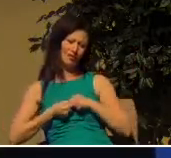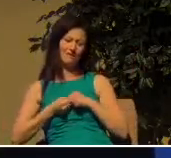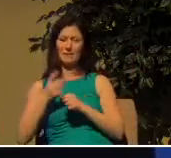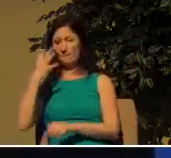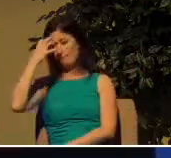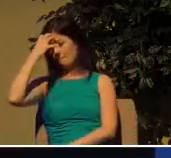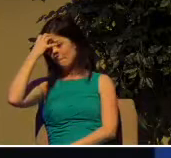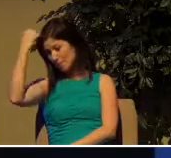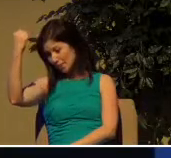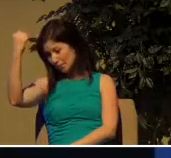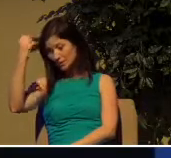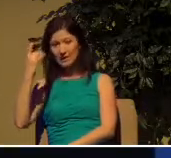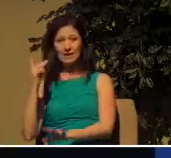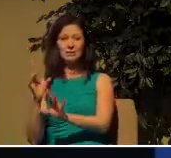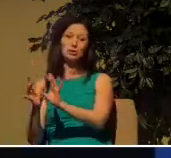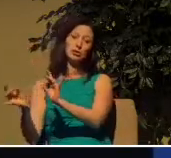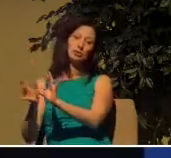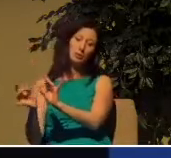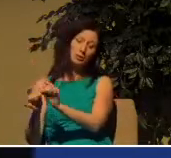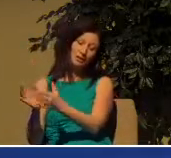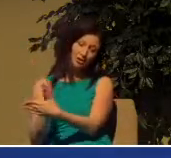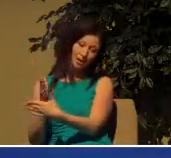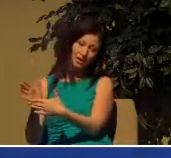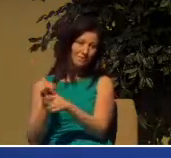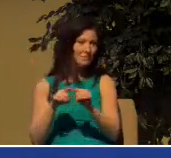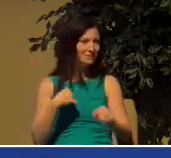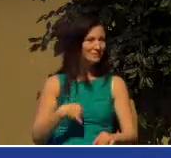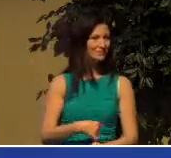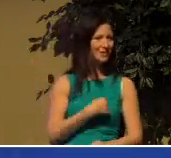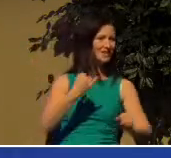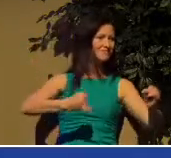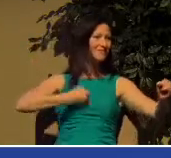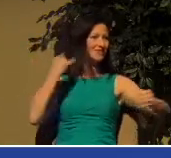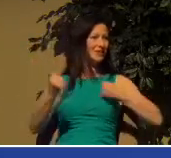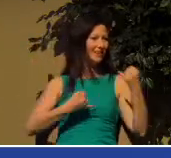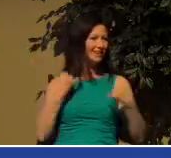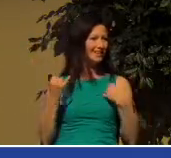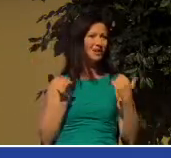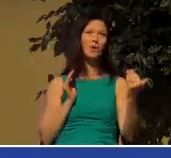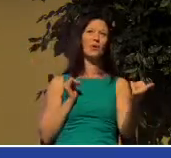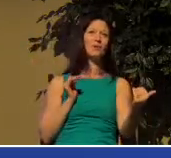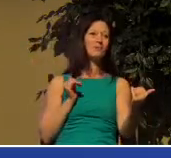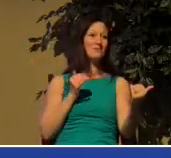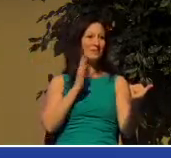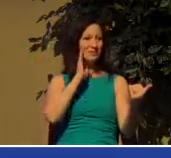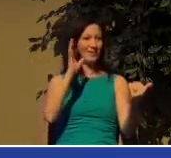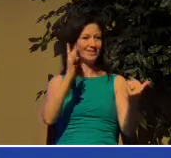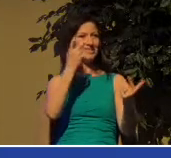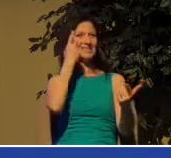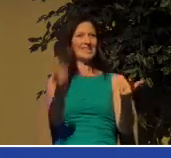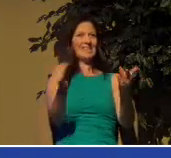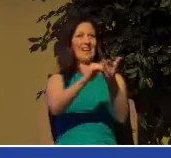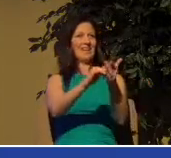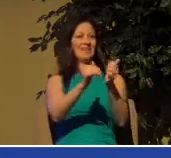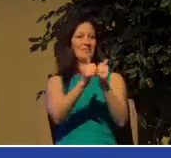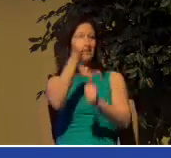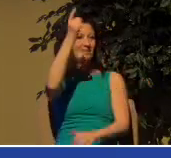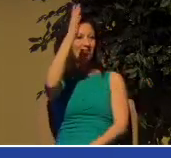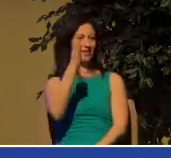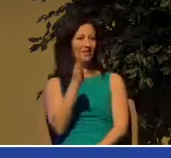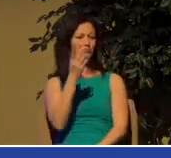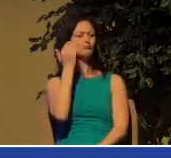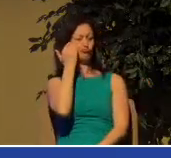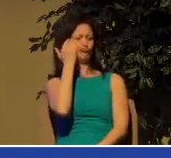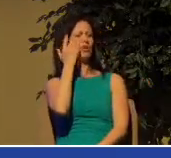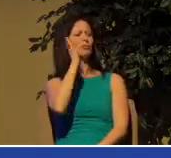the person who passed away. We rejoice in our hope of sharing the glory of God, and we know that we're going to see each